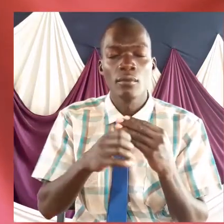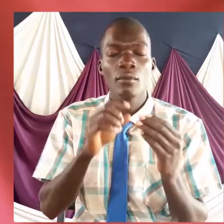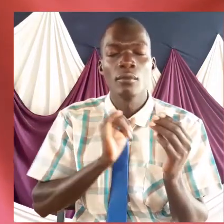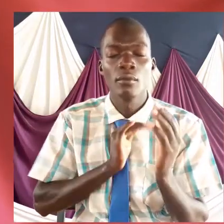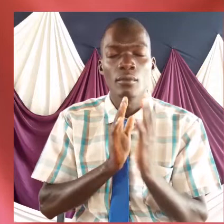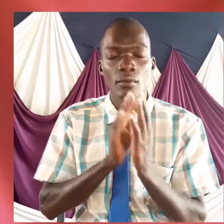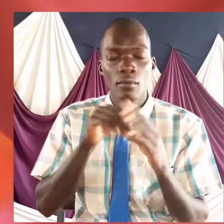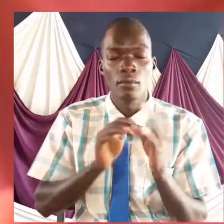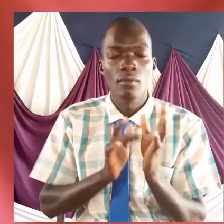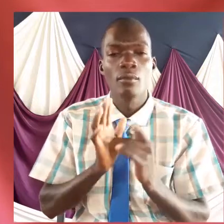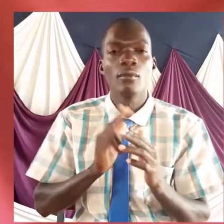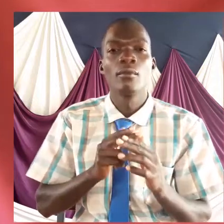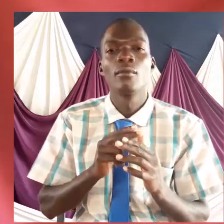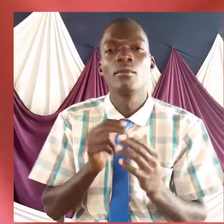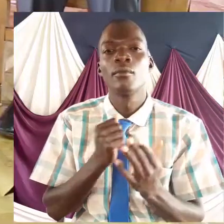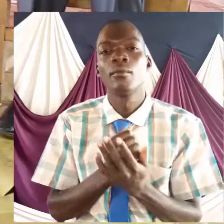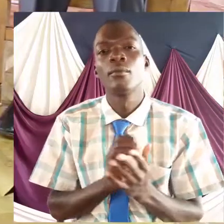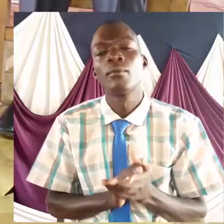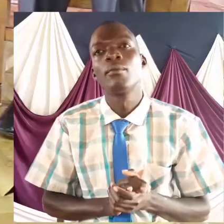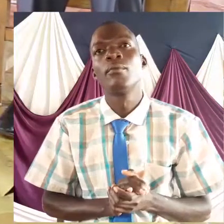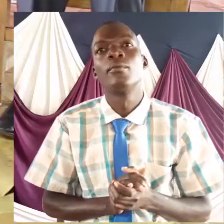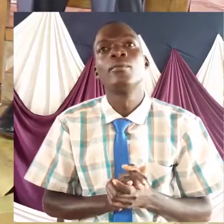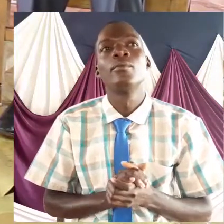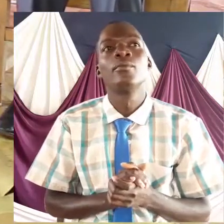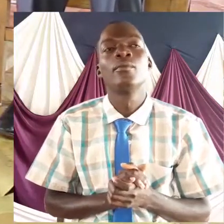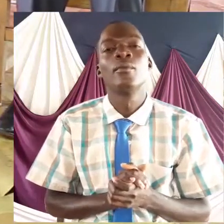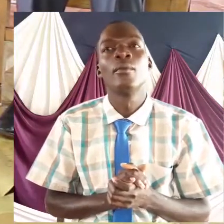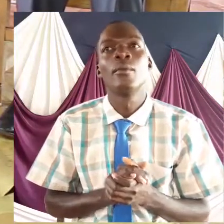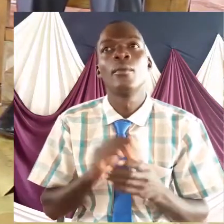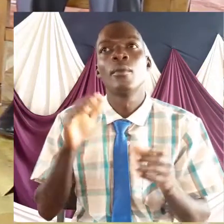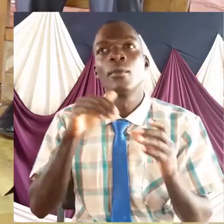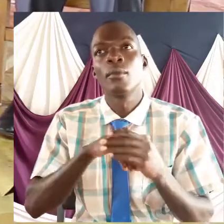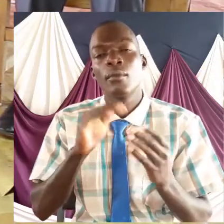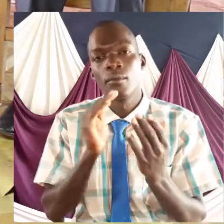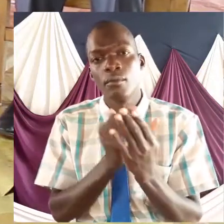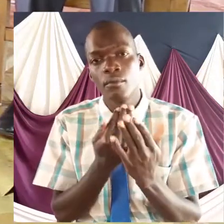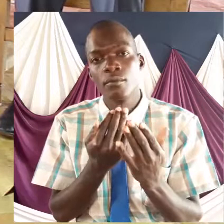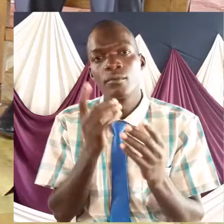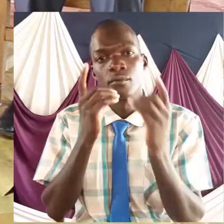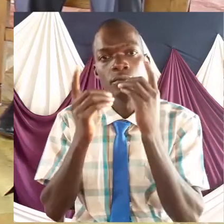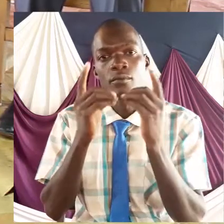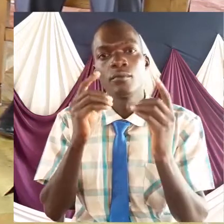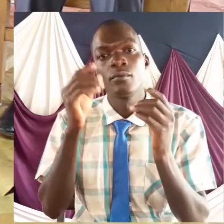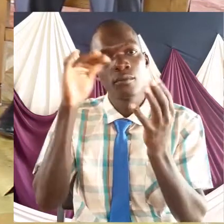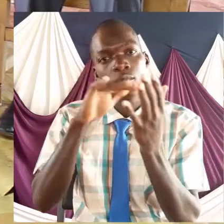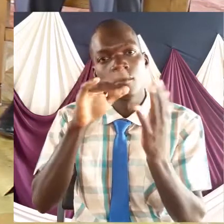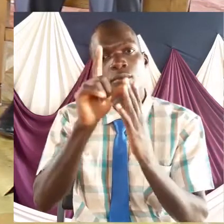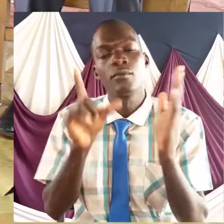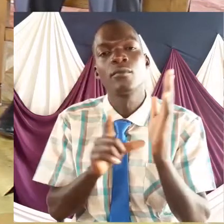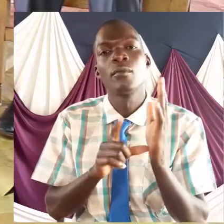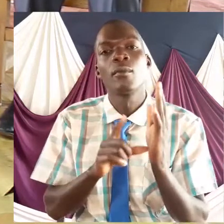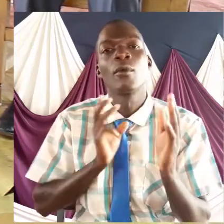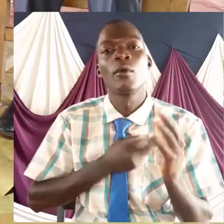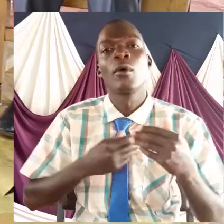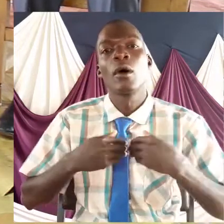prayer in Jesus' name. Amen. With me in the panel today to discuss the lesson, we have